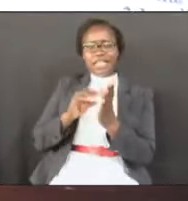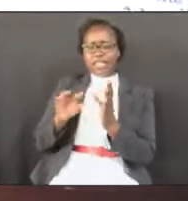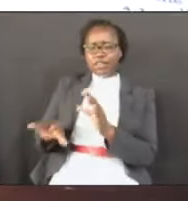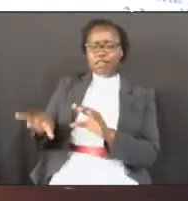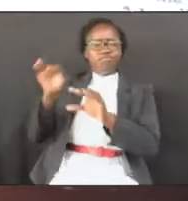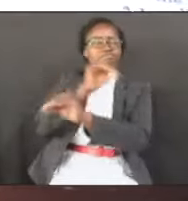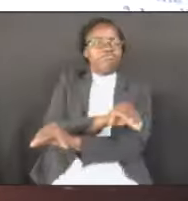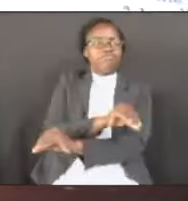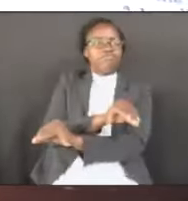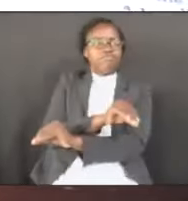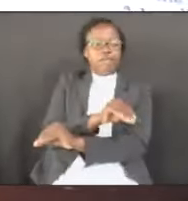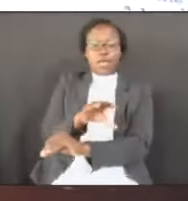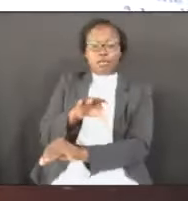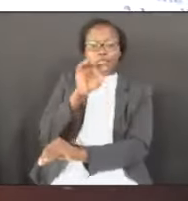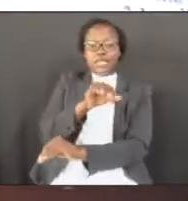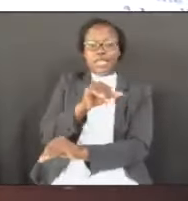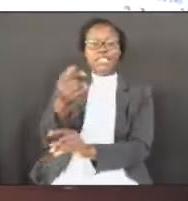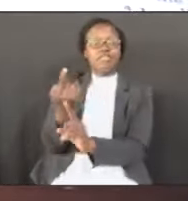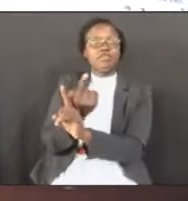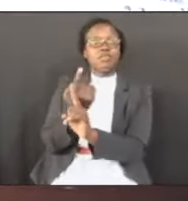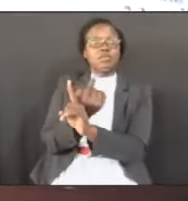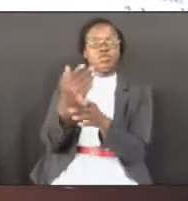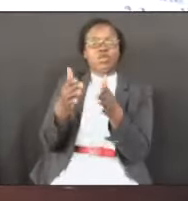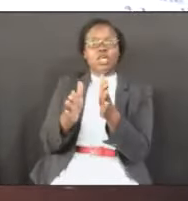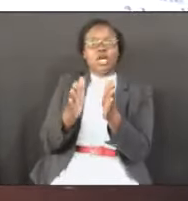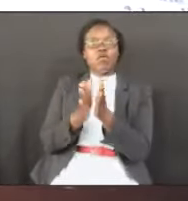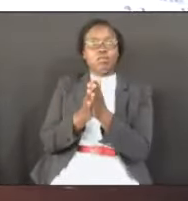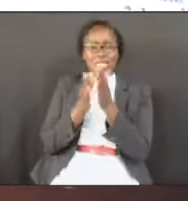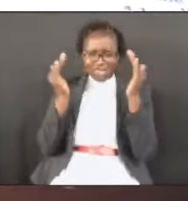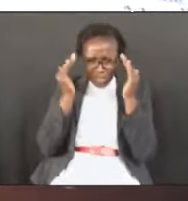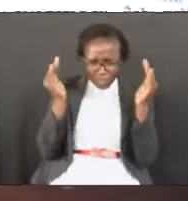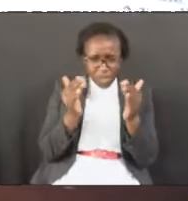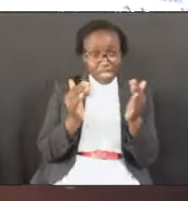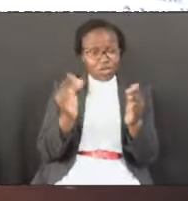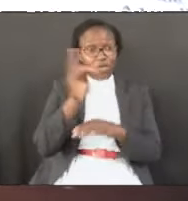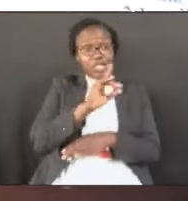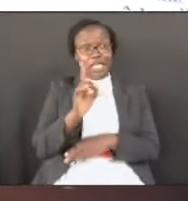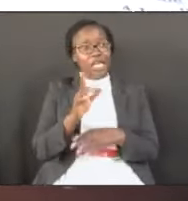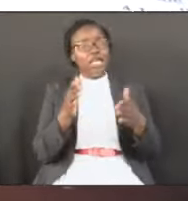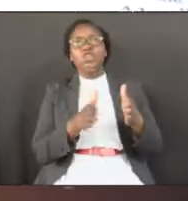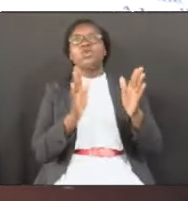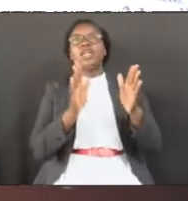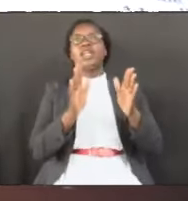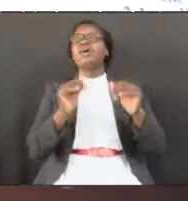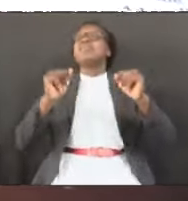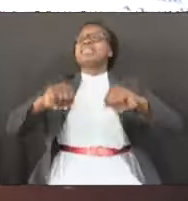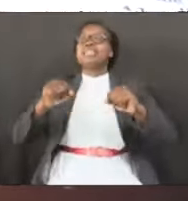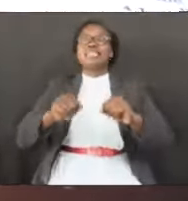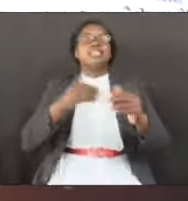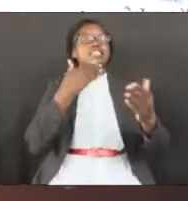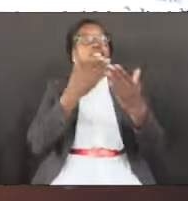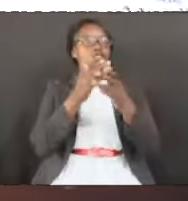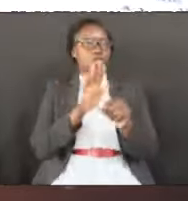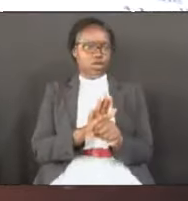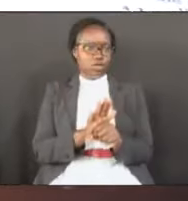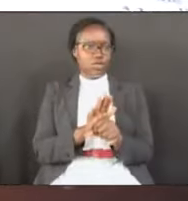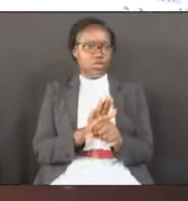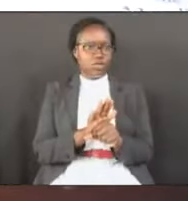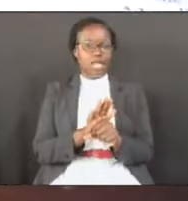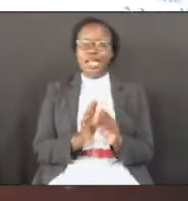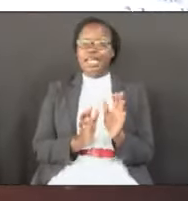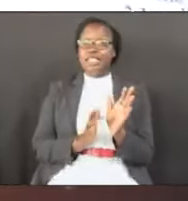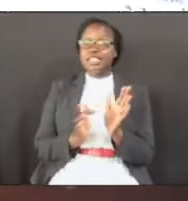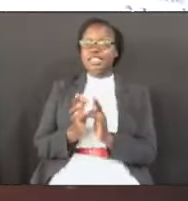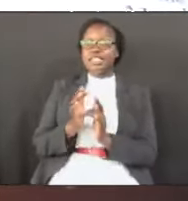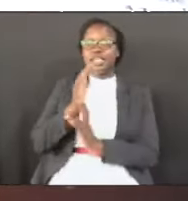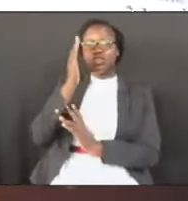different text to allow me to be able to speak on this theme. Do you allow me to do that? Thank you so much. Jesus